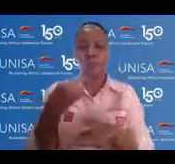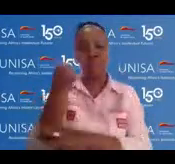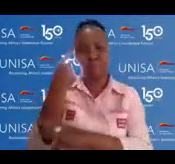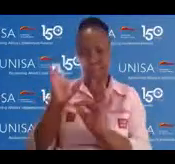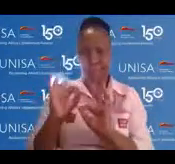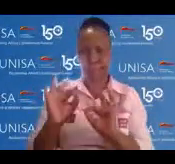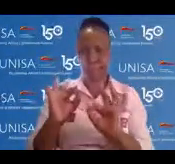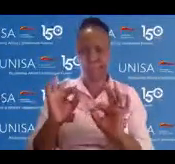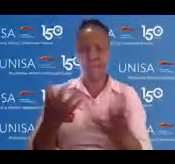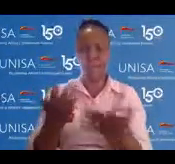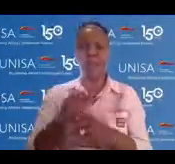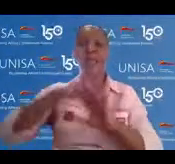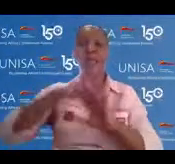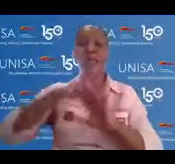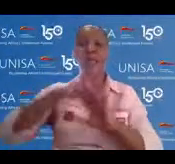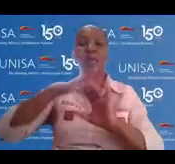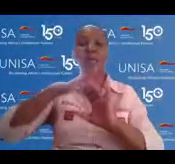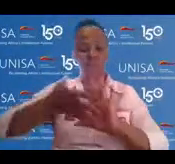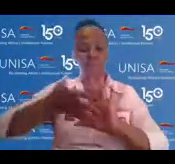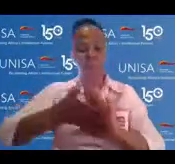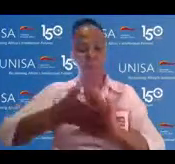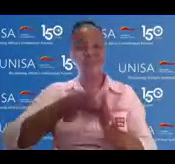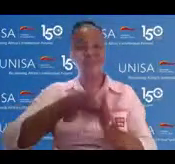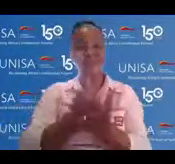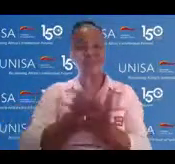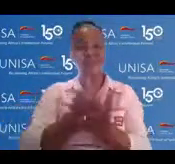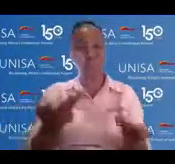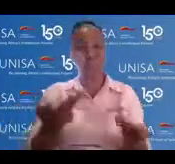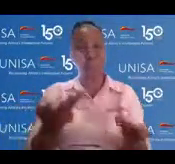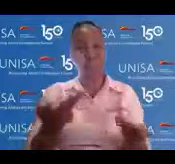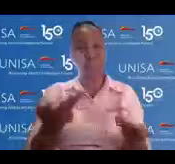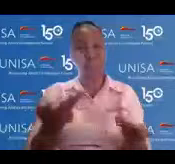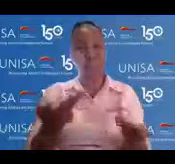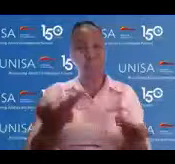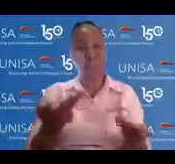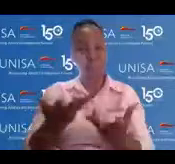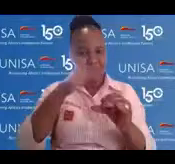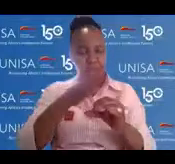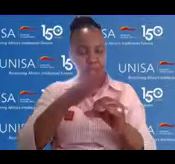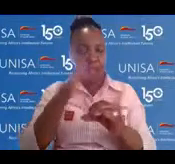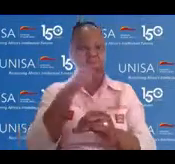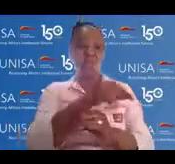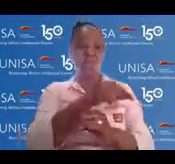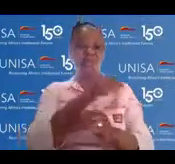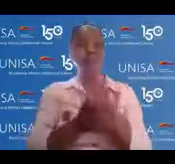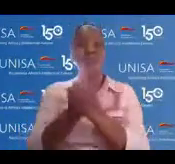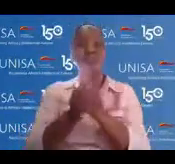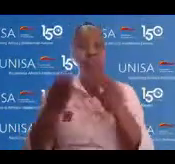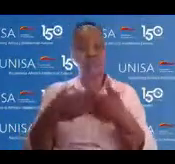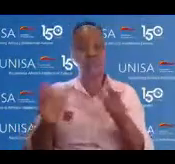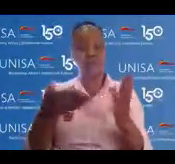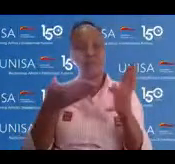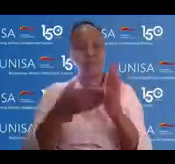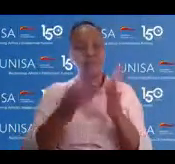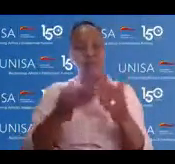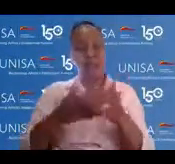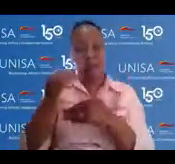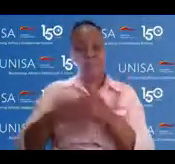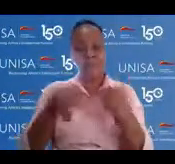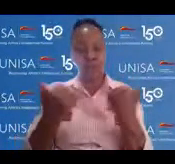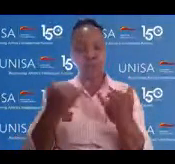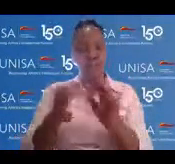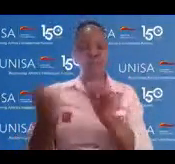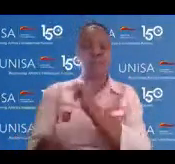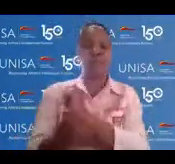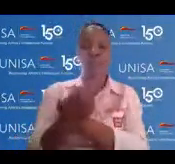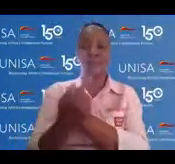Everything is sitting here. So please just come to the site. This will be your starting point after today's event, and systematically just